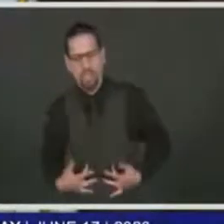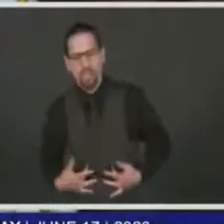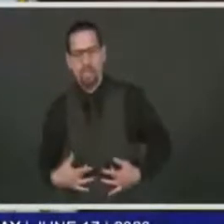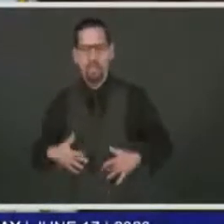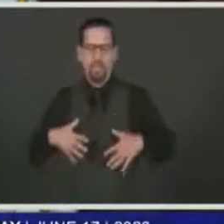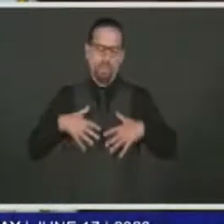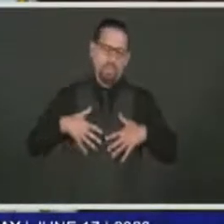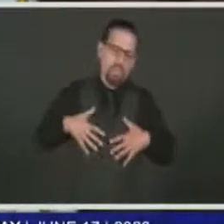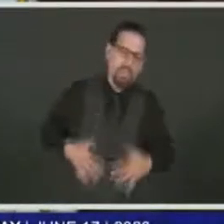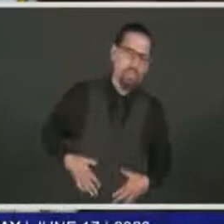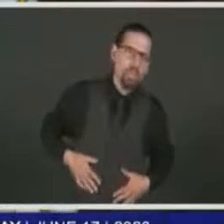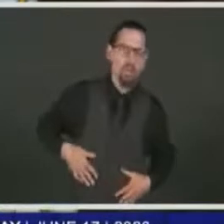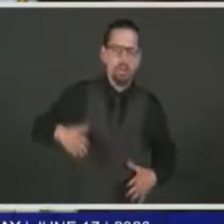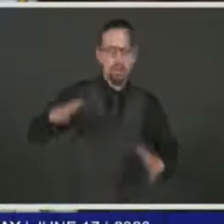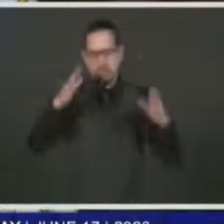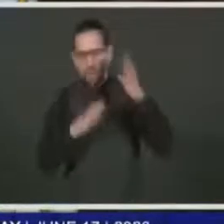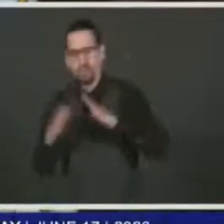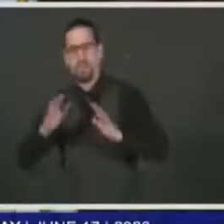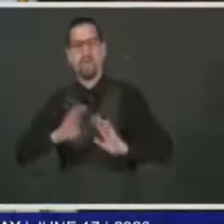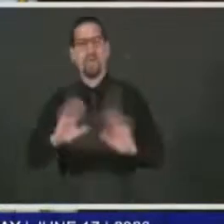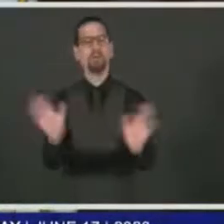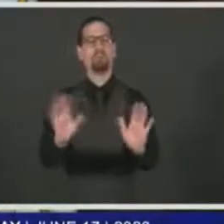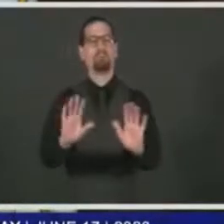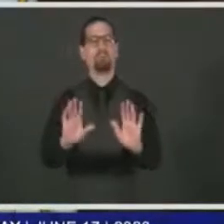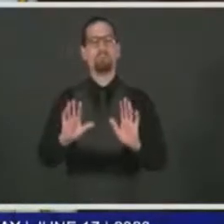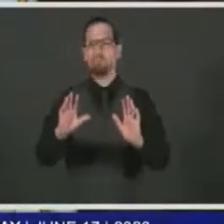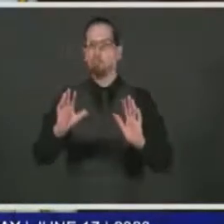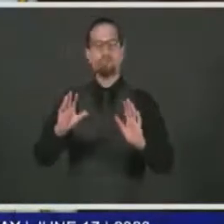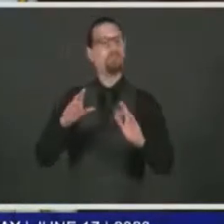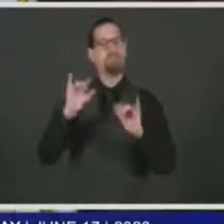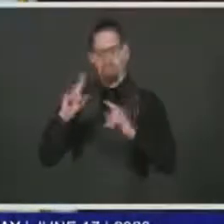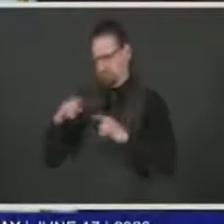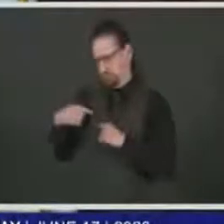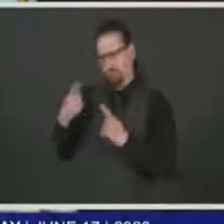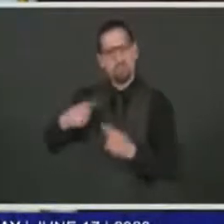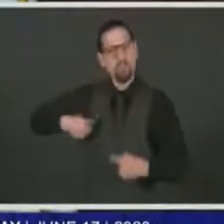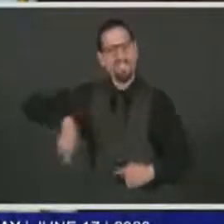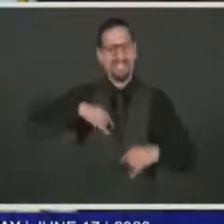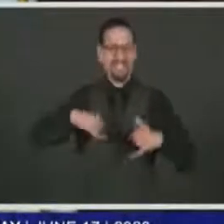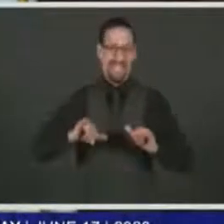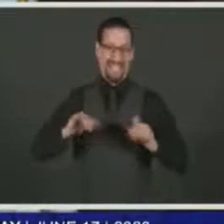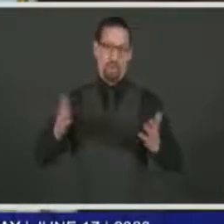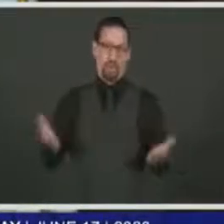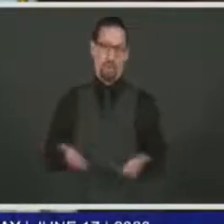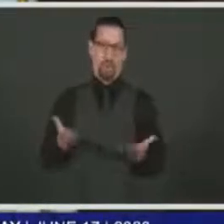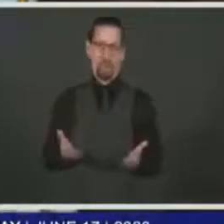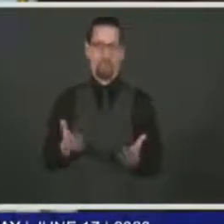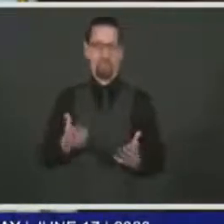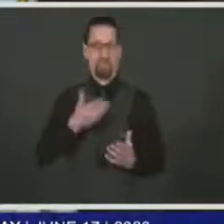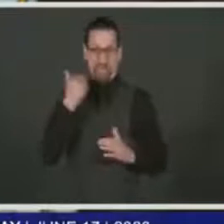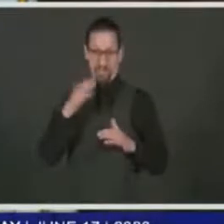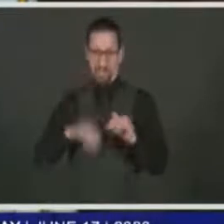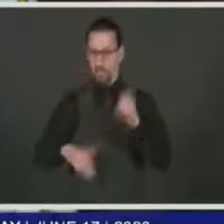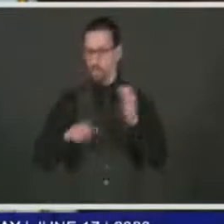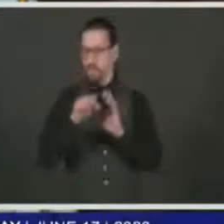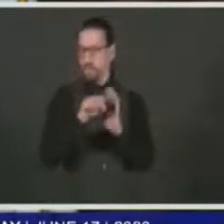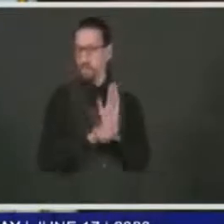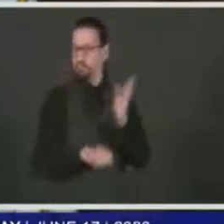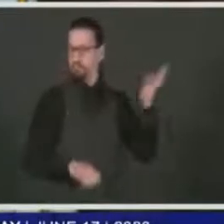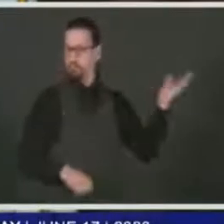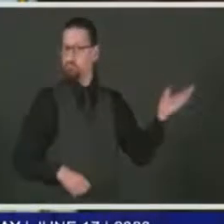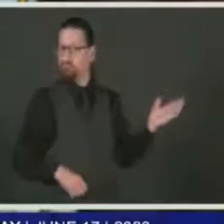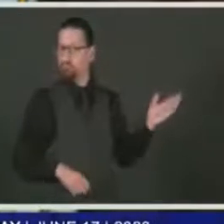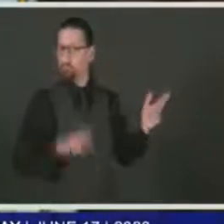confident. We made it this far. We're doing better than any other state. It's still tough, but we are going to stay